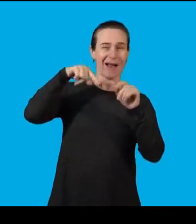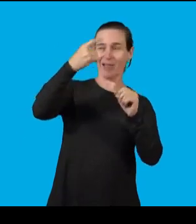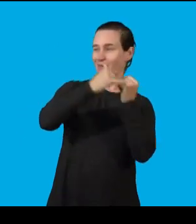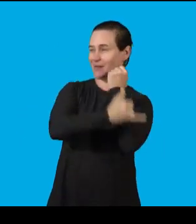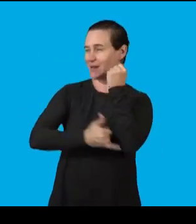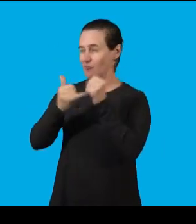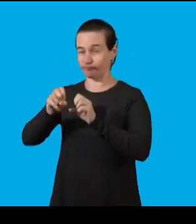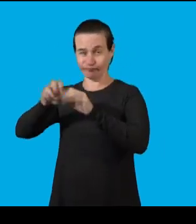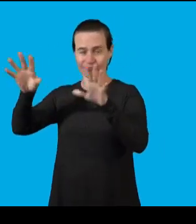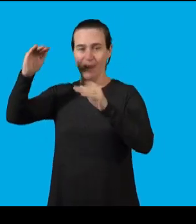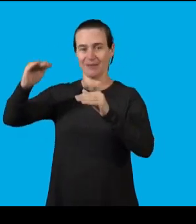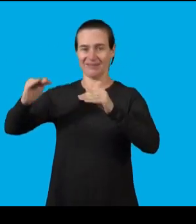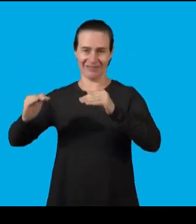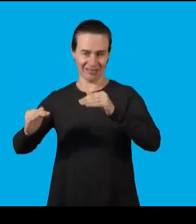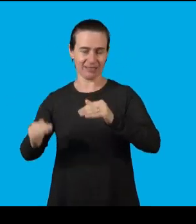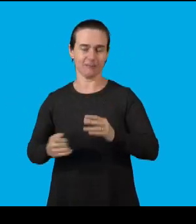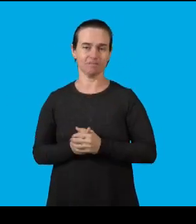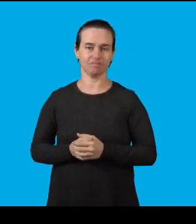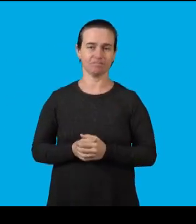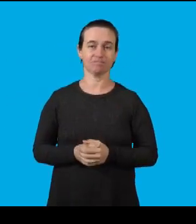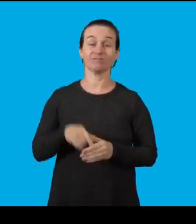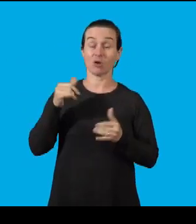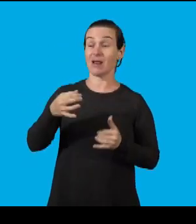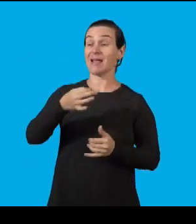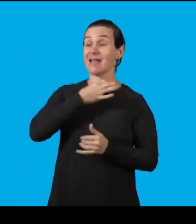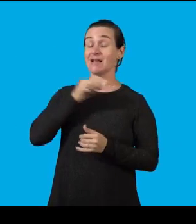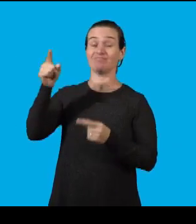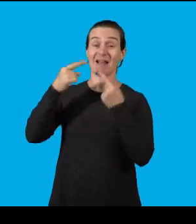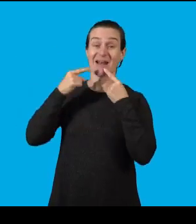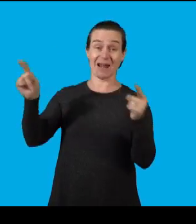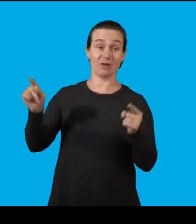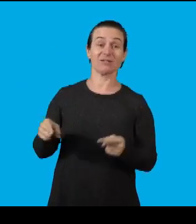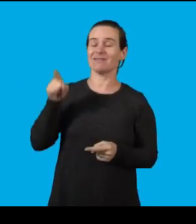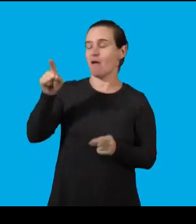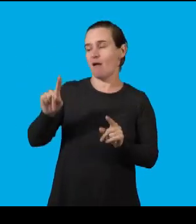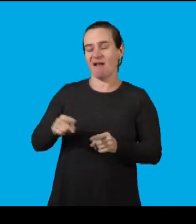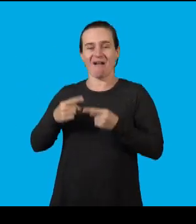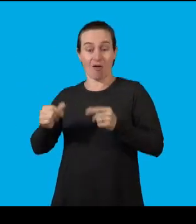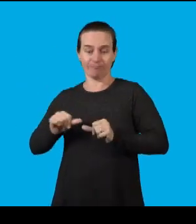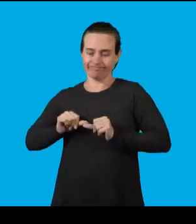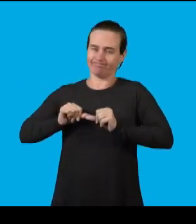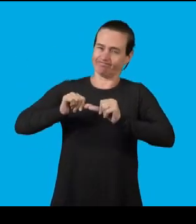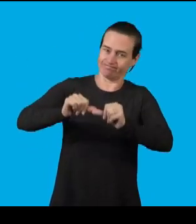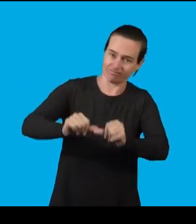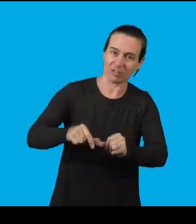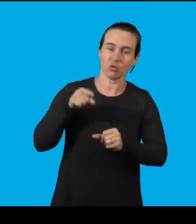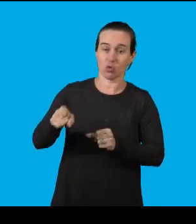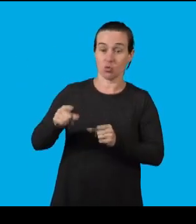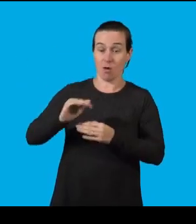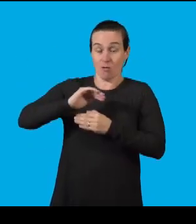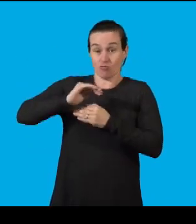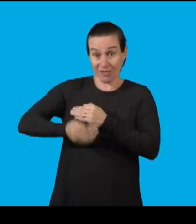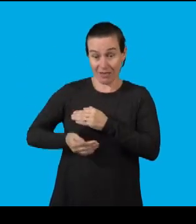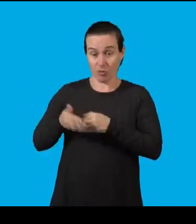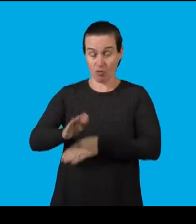declining British Empire because it is linked to the fact that England announced that they would be unable to continue